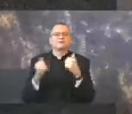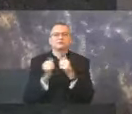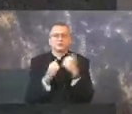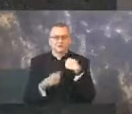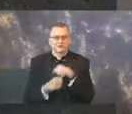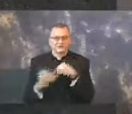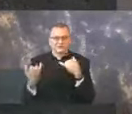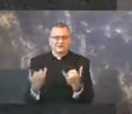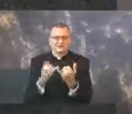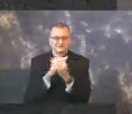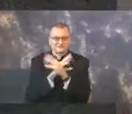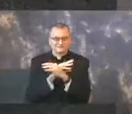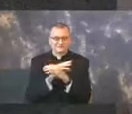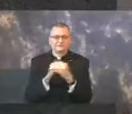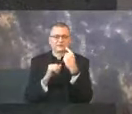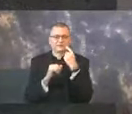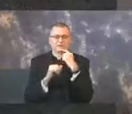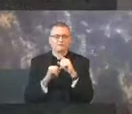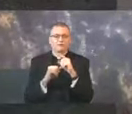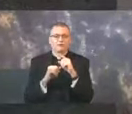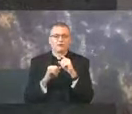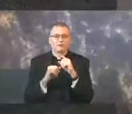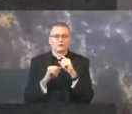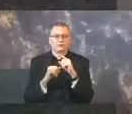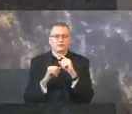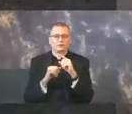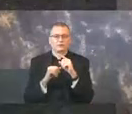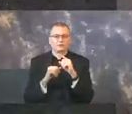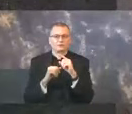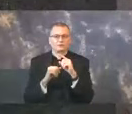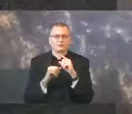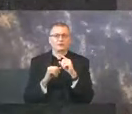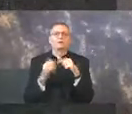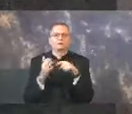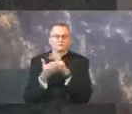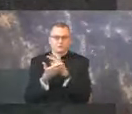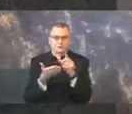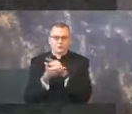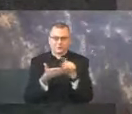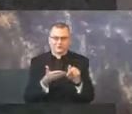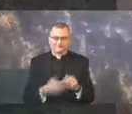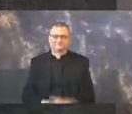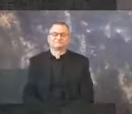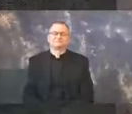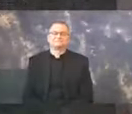misa crismal para la iglesia en esta Semana Santa.